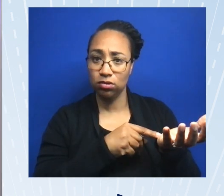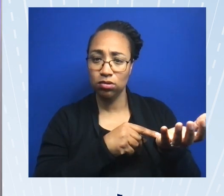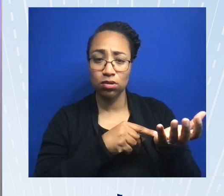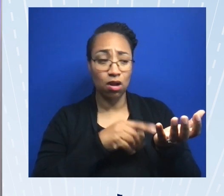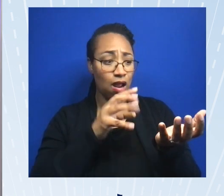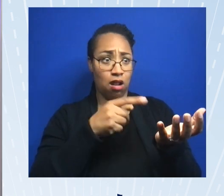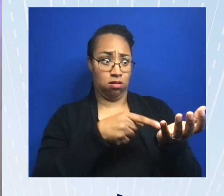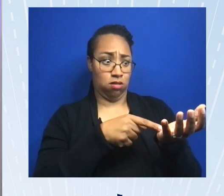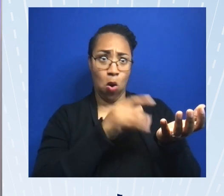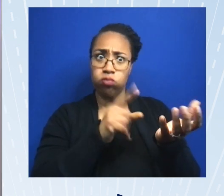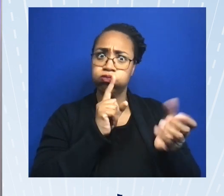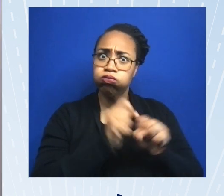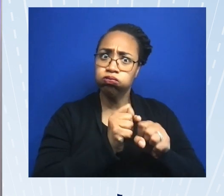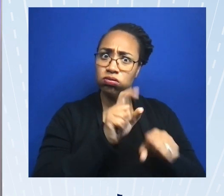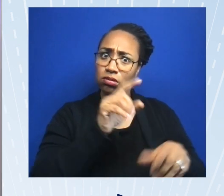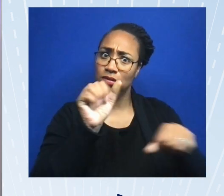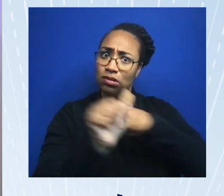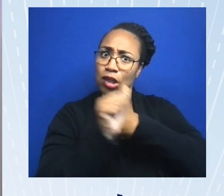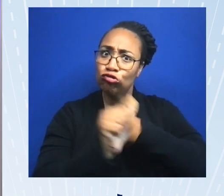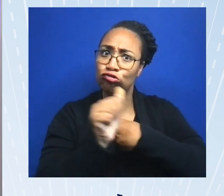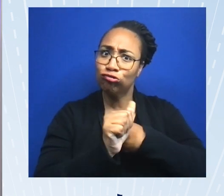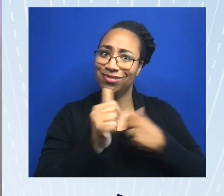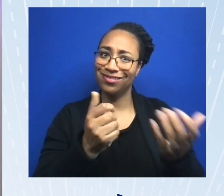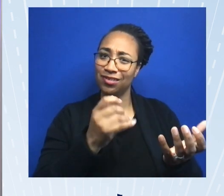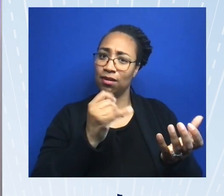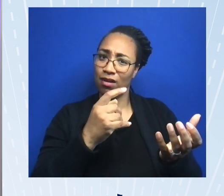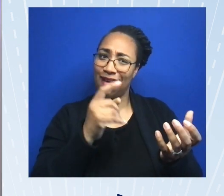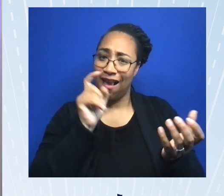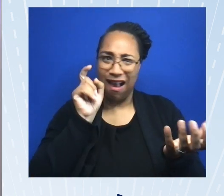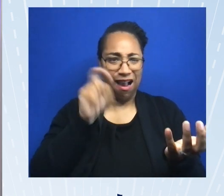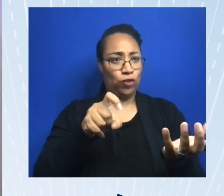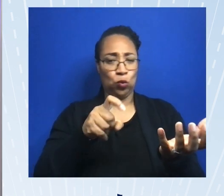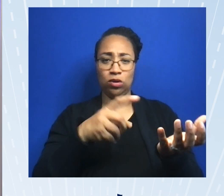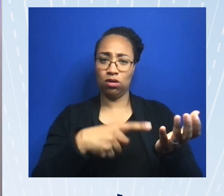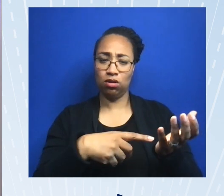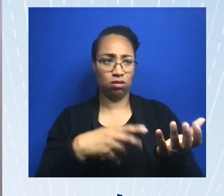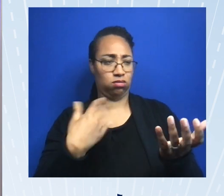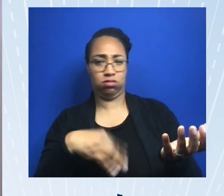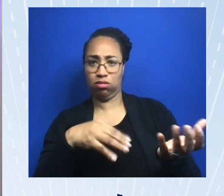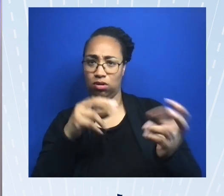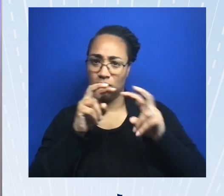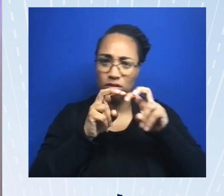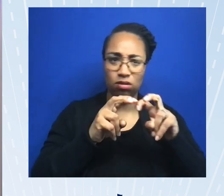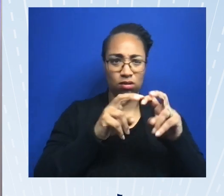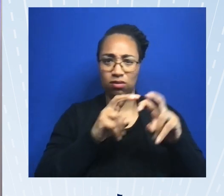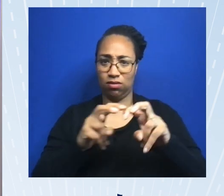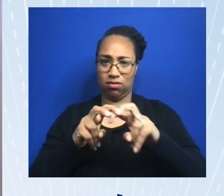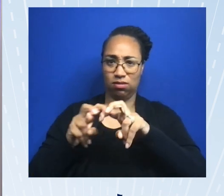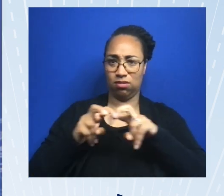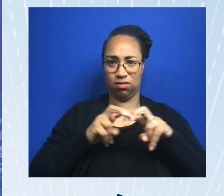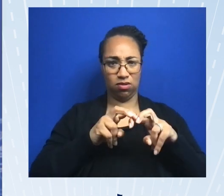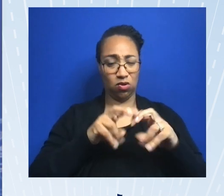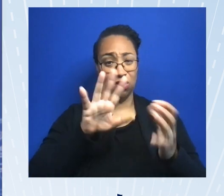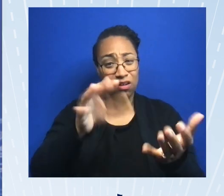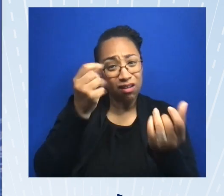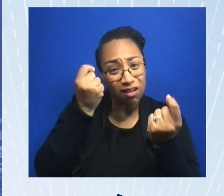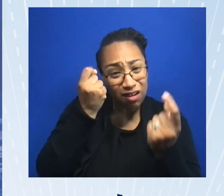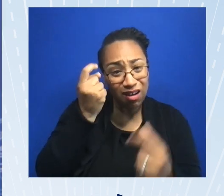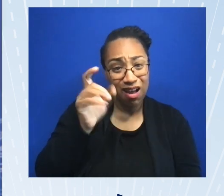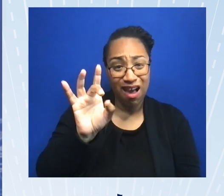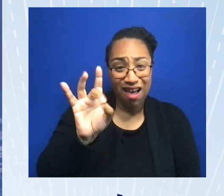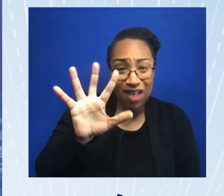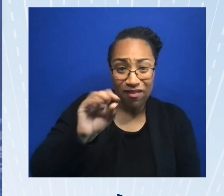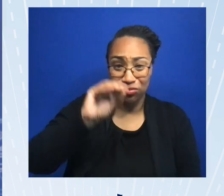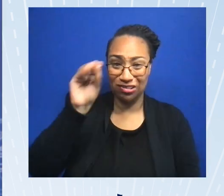85% of Americans believe at least one anti-Semitic trope, according to the Anti-Defamation League. In